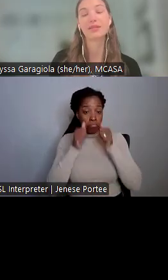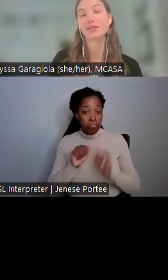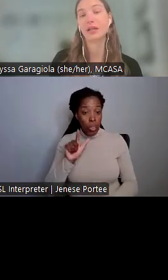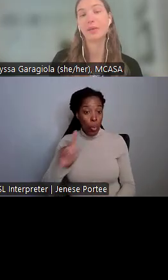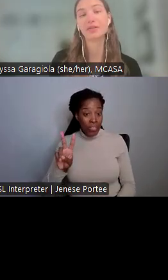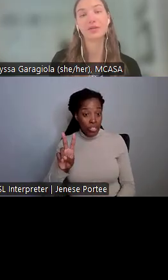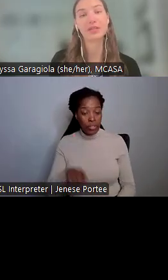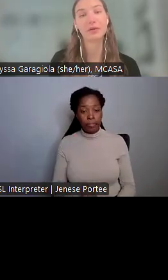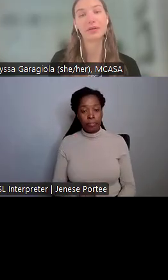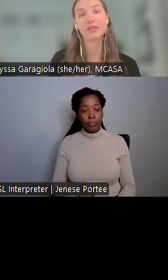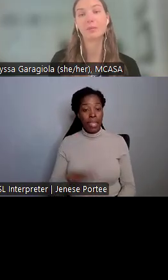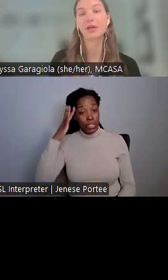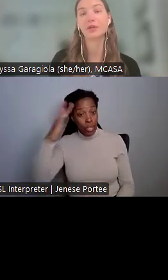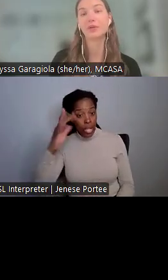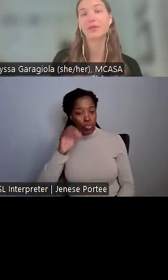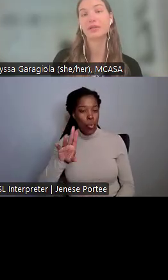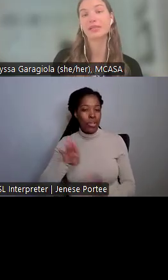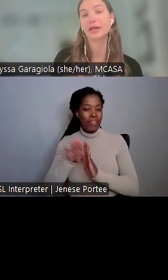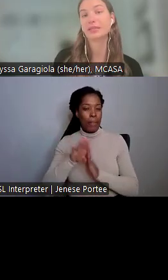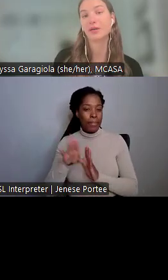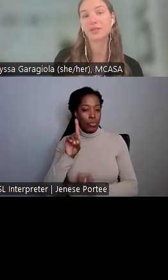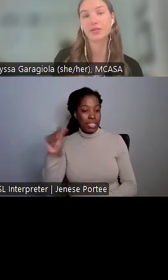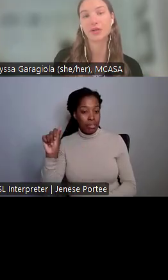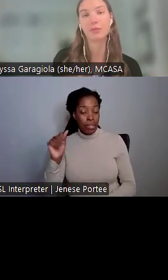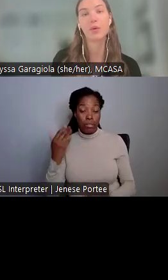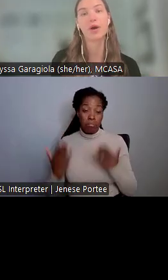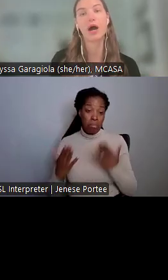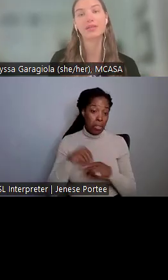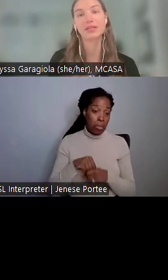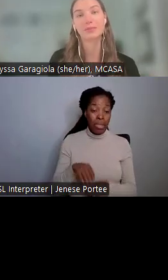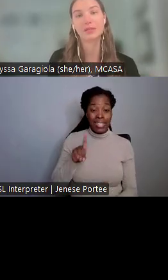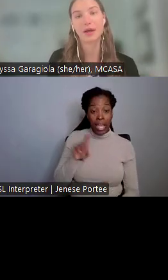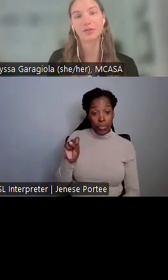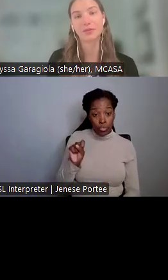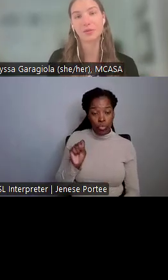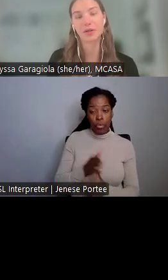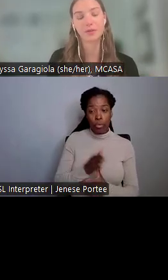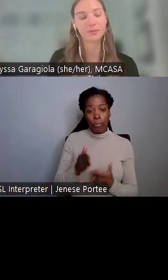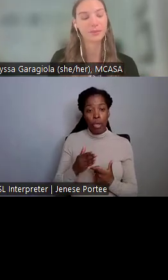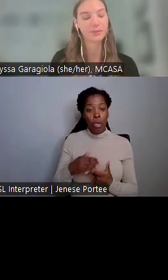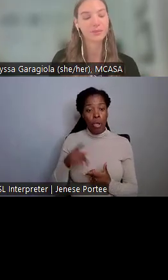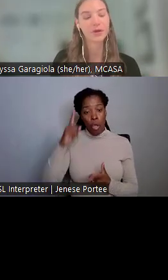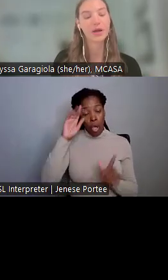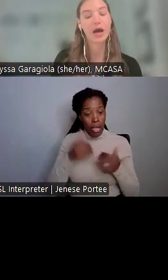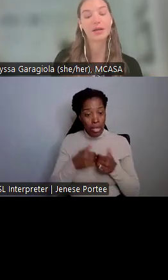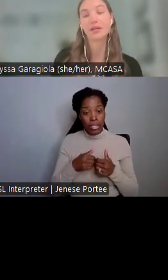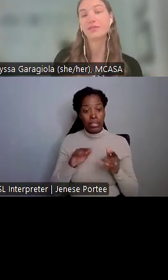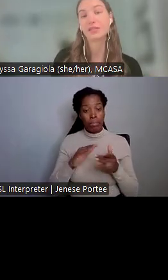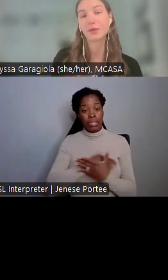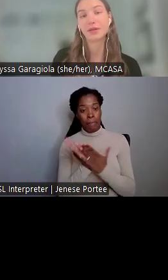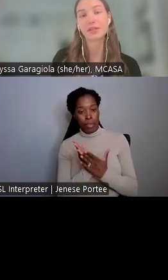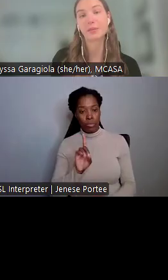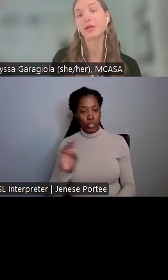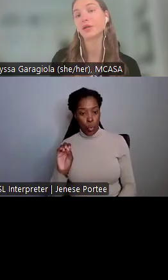Intellectual and developmental disabilities may include things like Down syndrome or autism spectrum disorder.